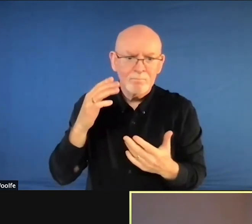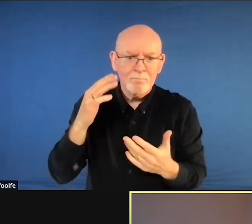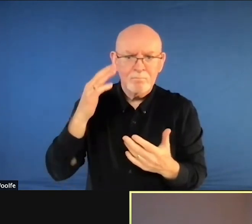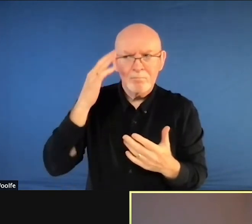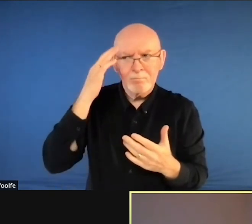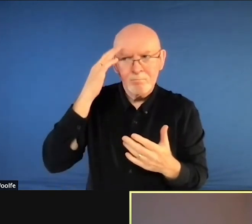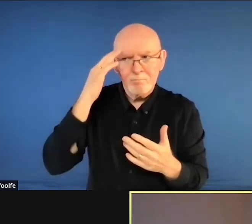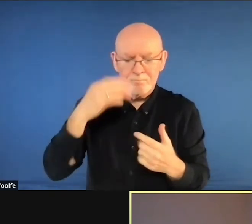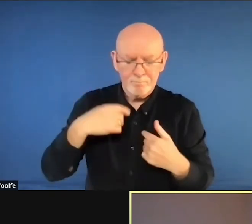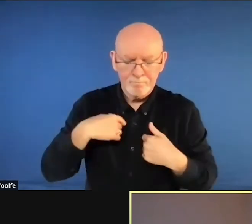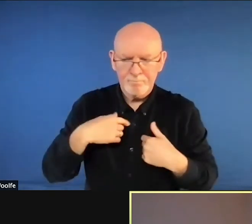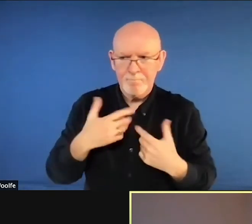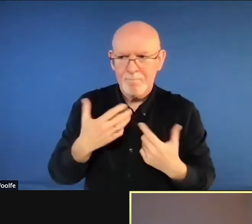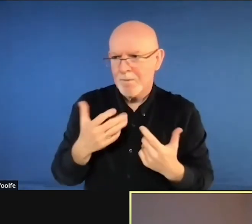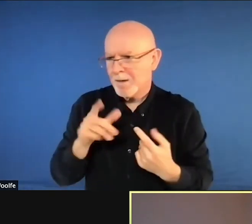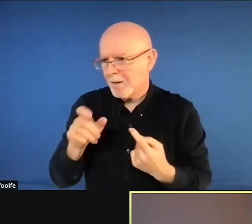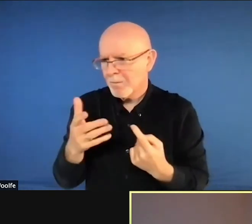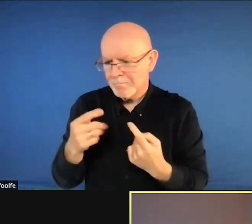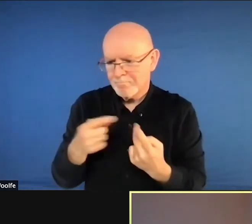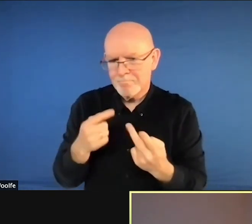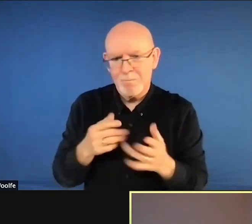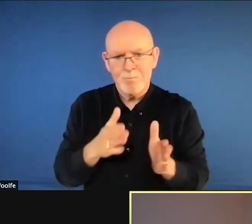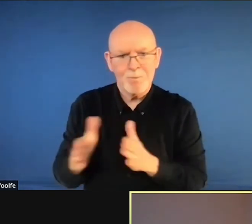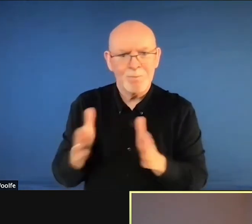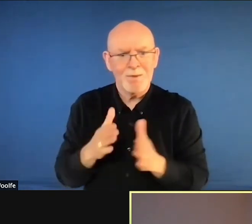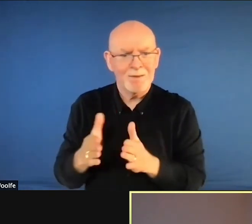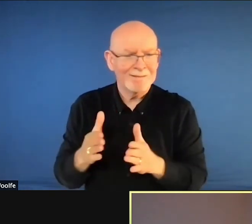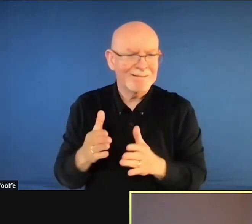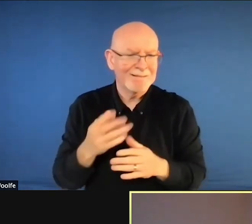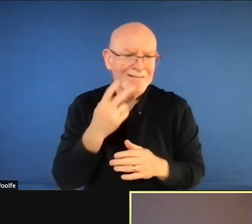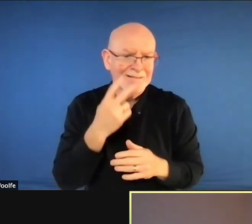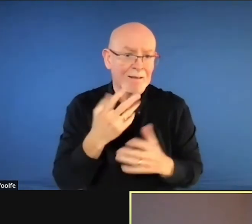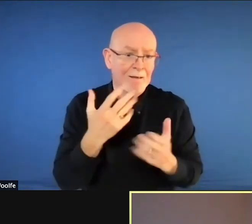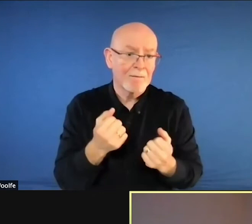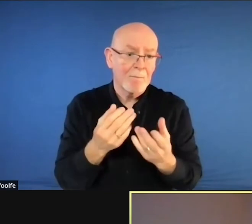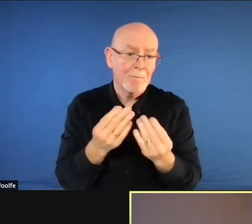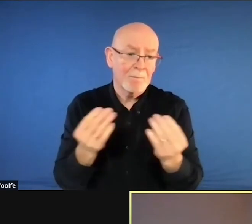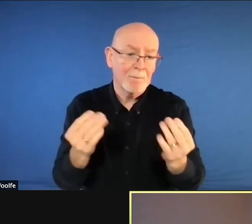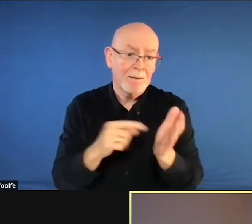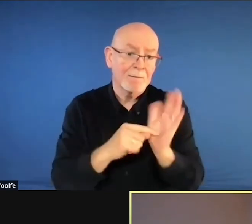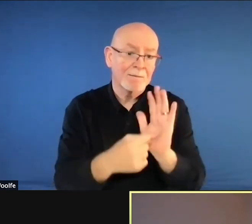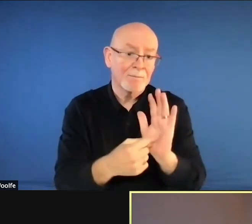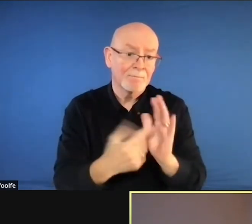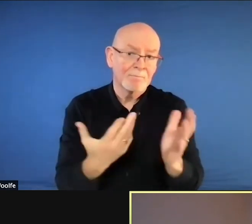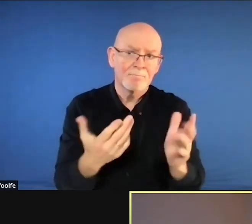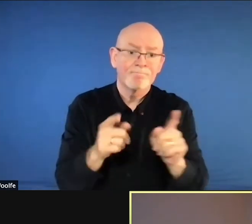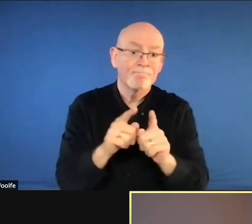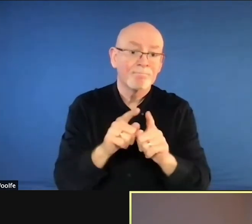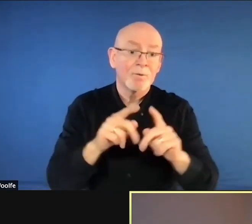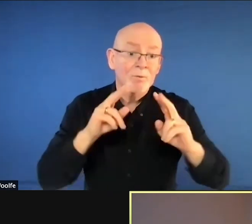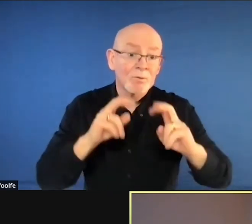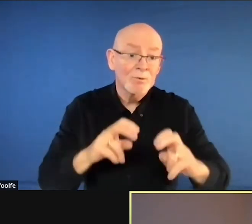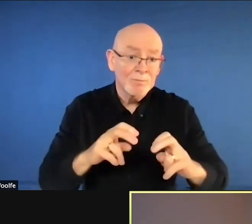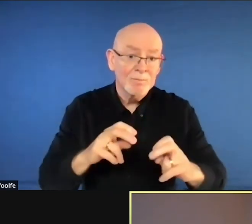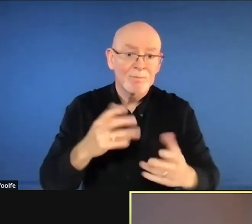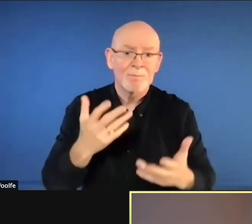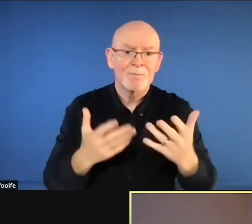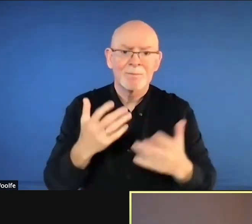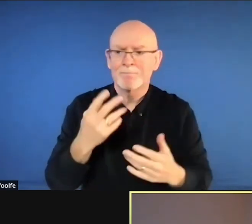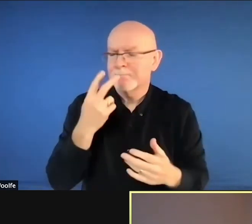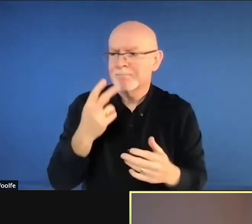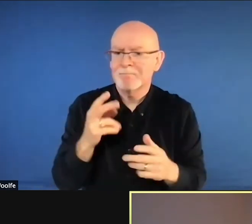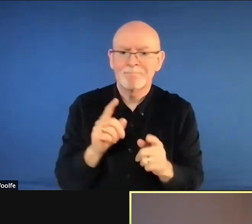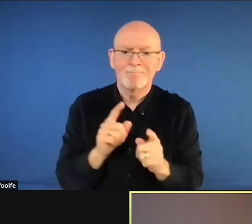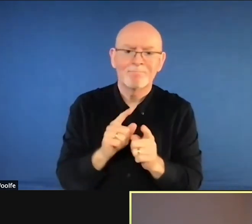possibly also in less sensitive circumstances. But yes, again, just